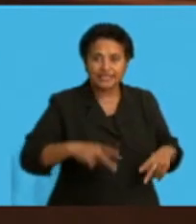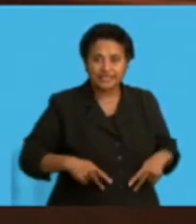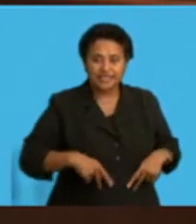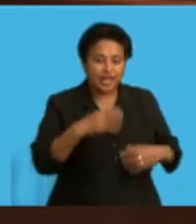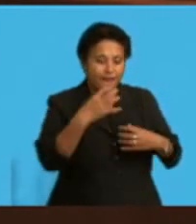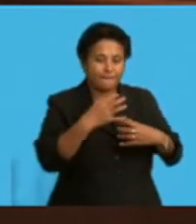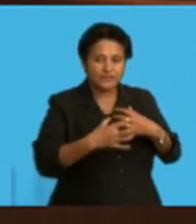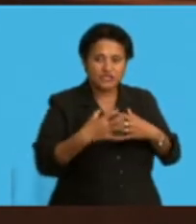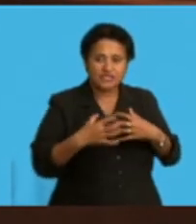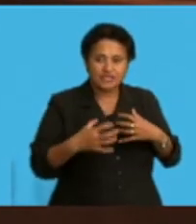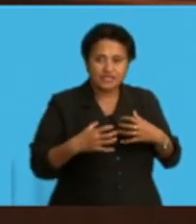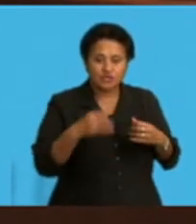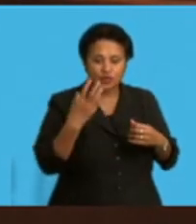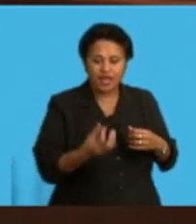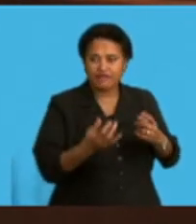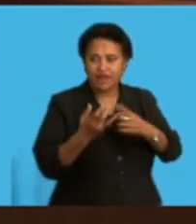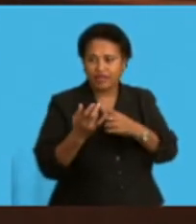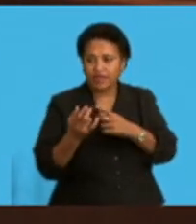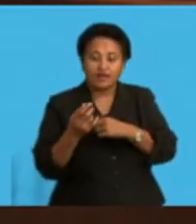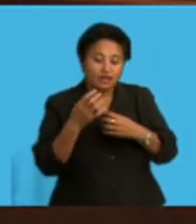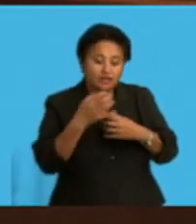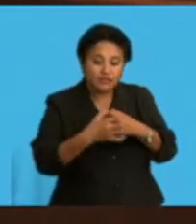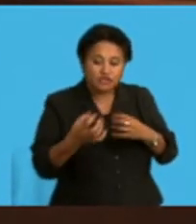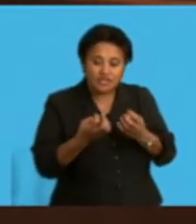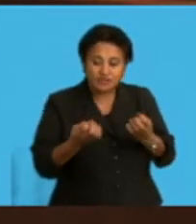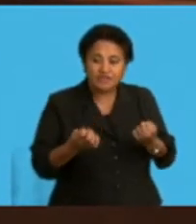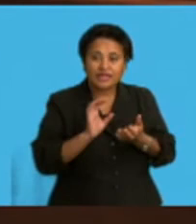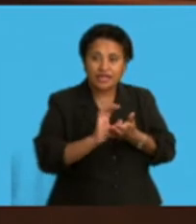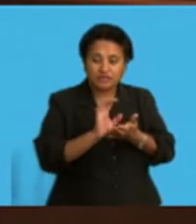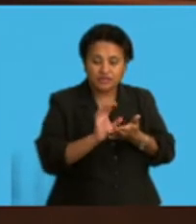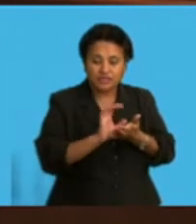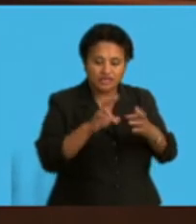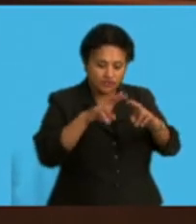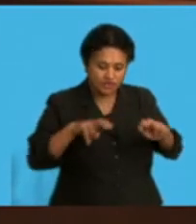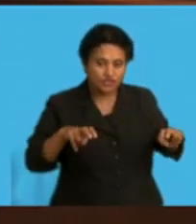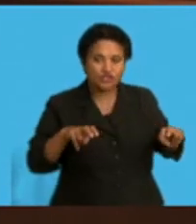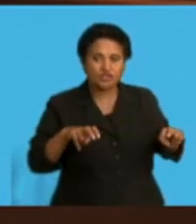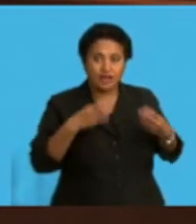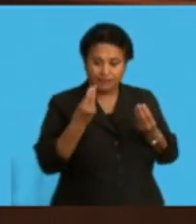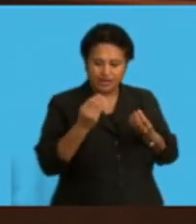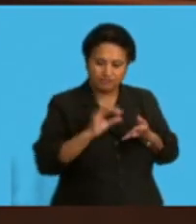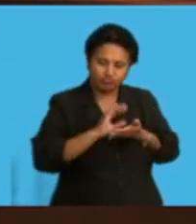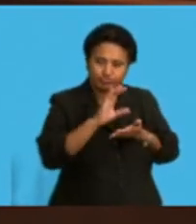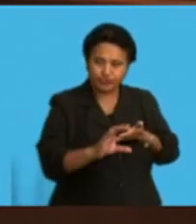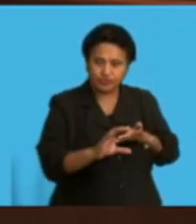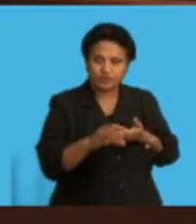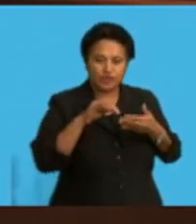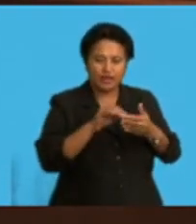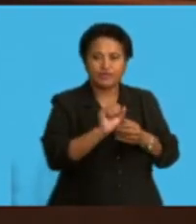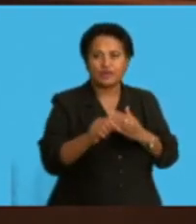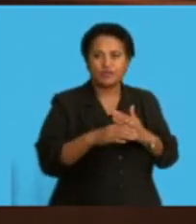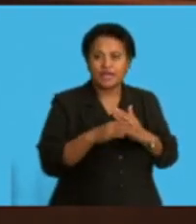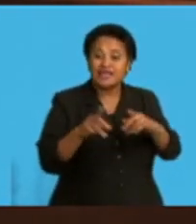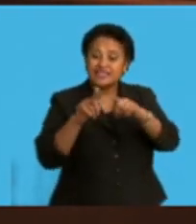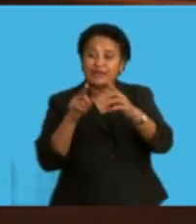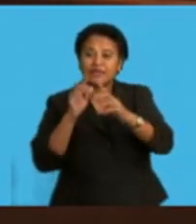therapies as well as diagnostics and counselling to its patients. 4 new kidney dialysis machines will also become operational in the Lautoka